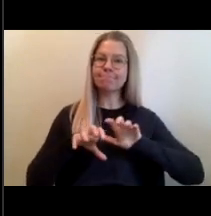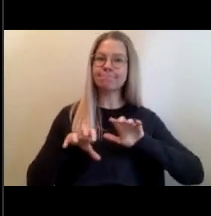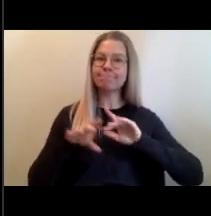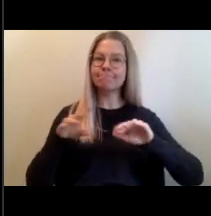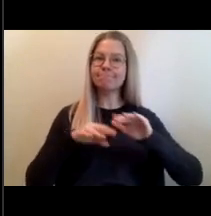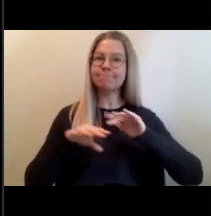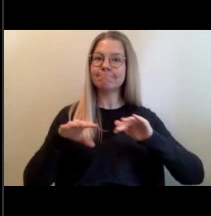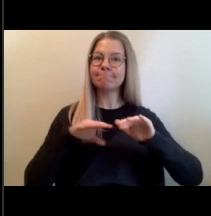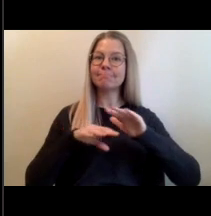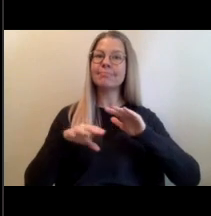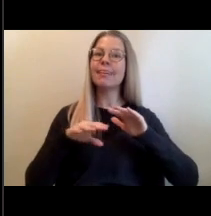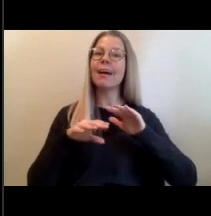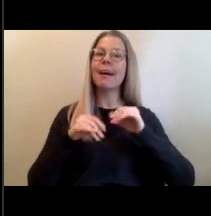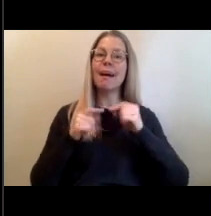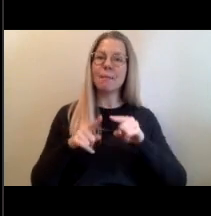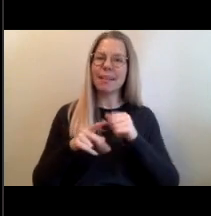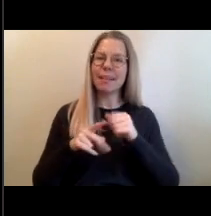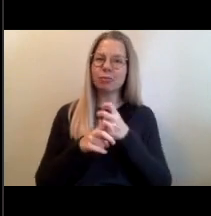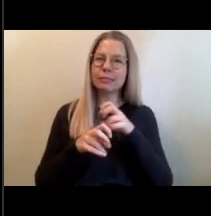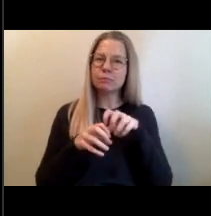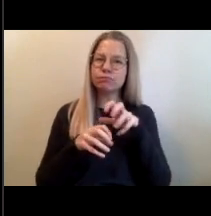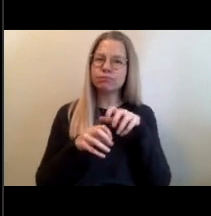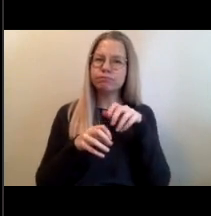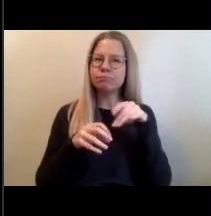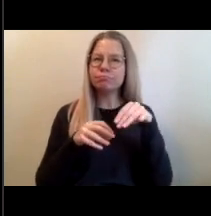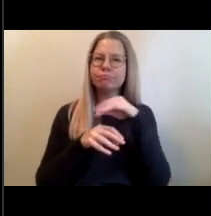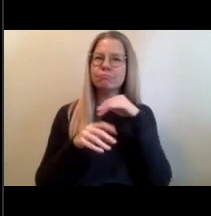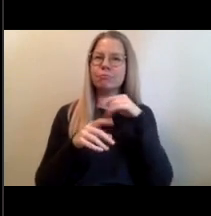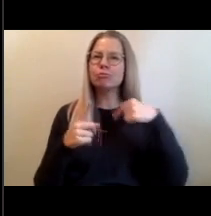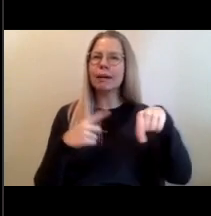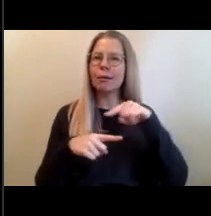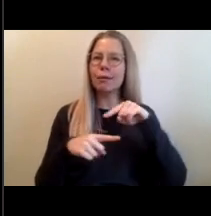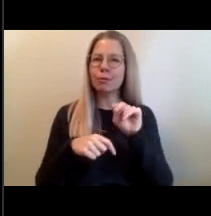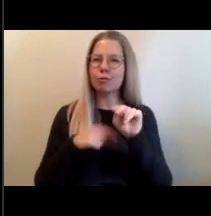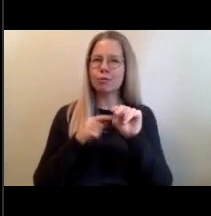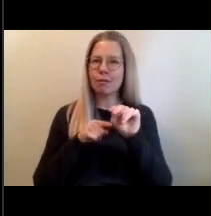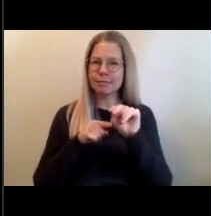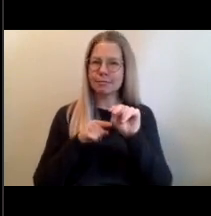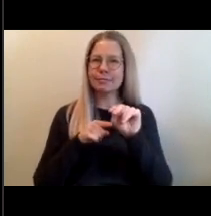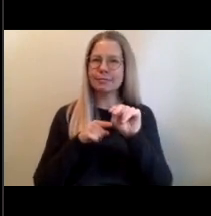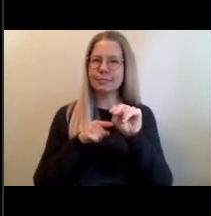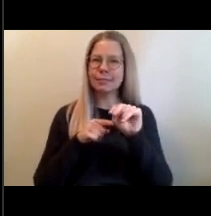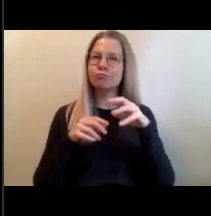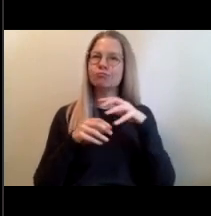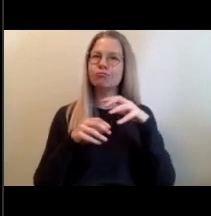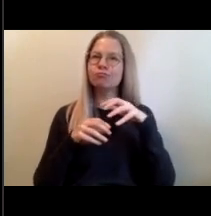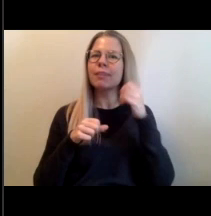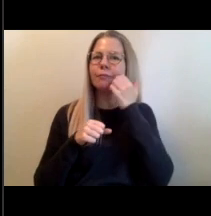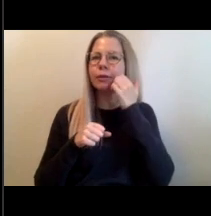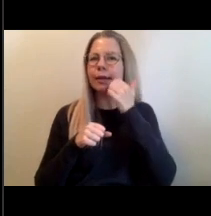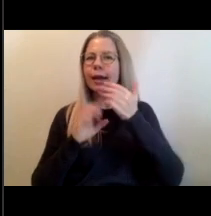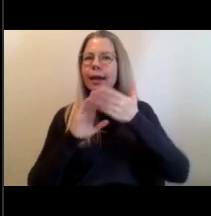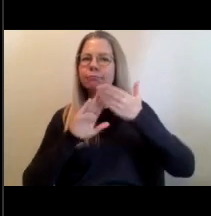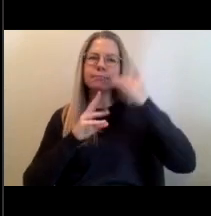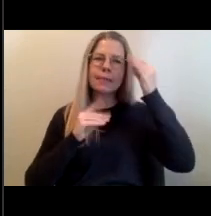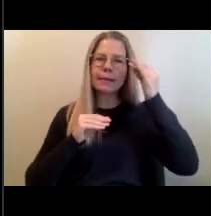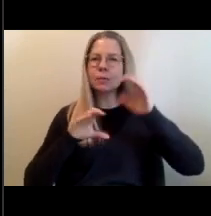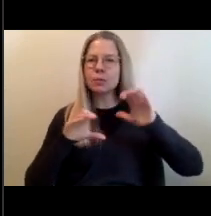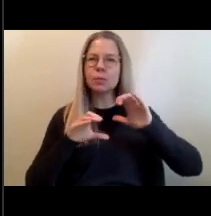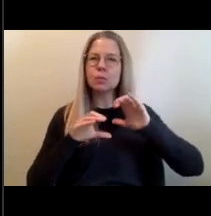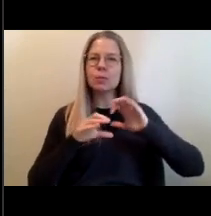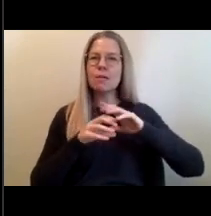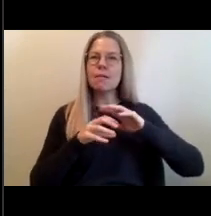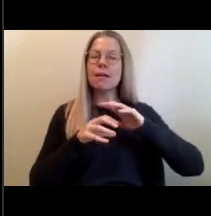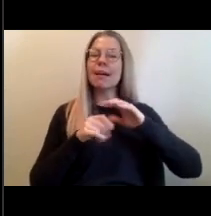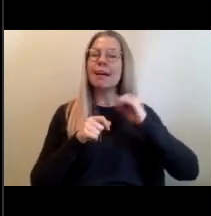the neurons as a function of normal activity. Now, if we get the sleep we need, again, then we wake up the next